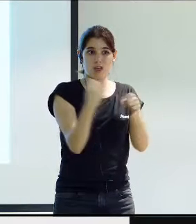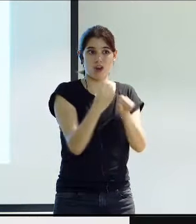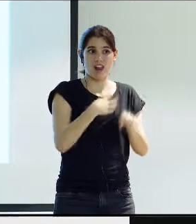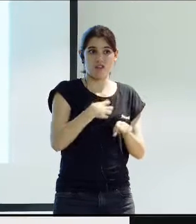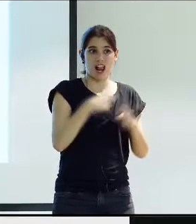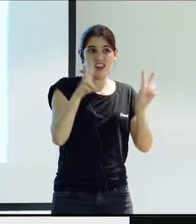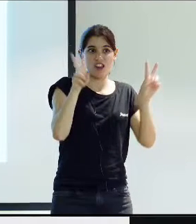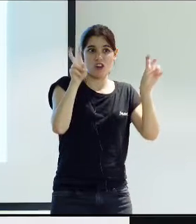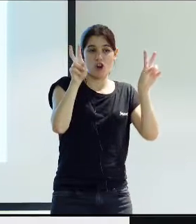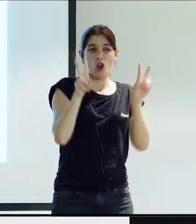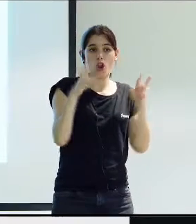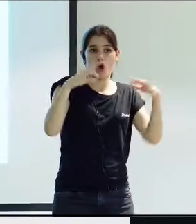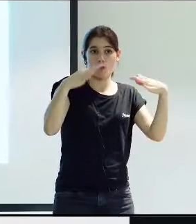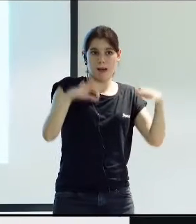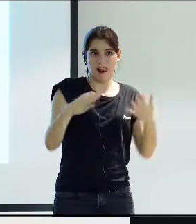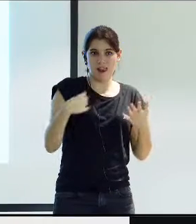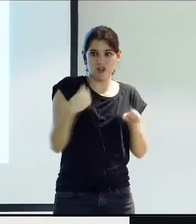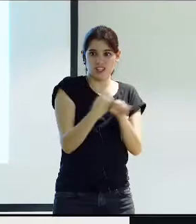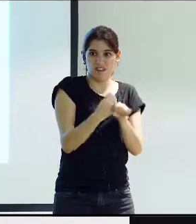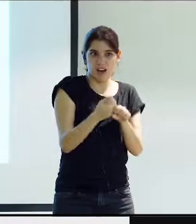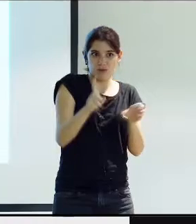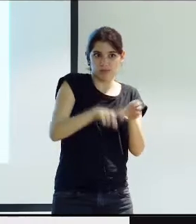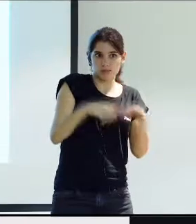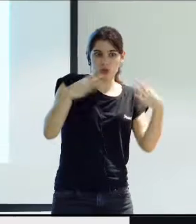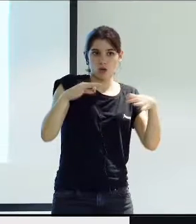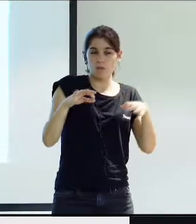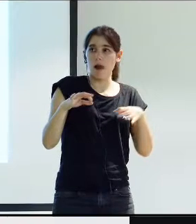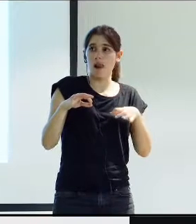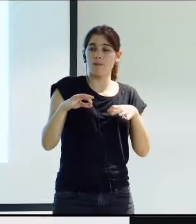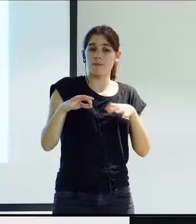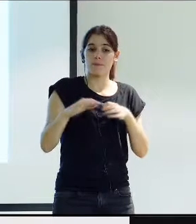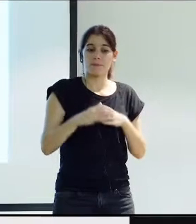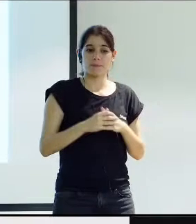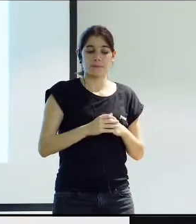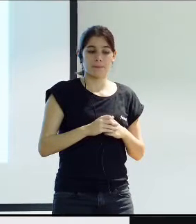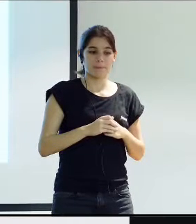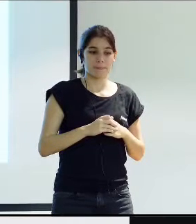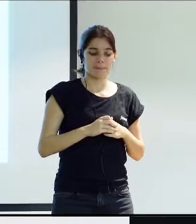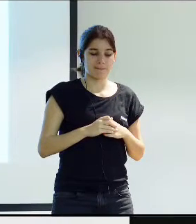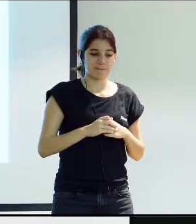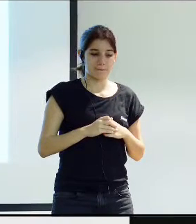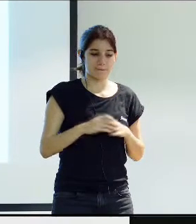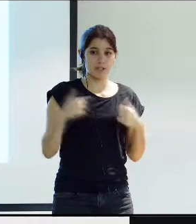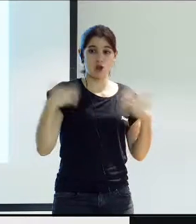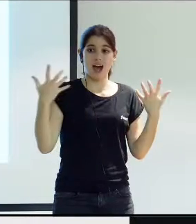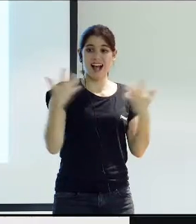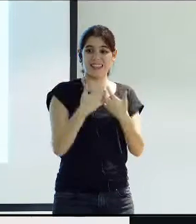1973, and after graduated from the university after have